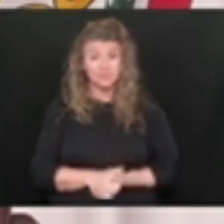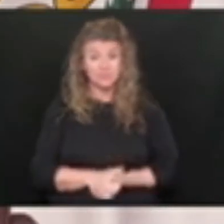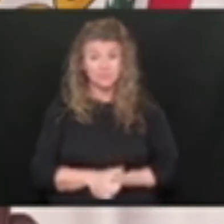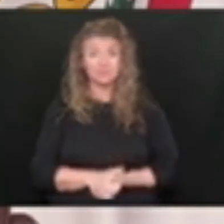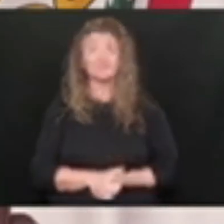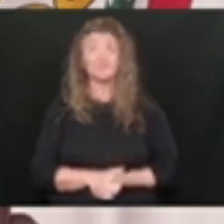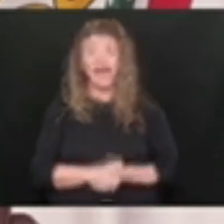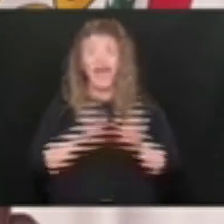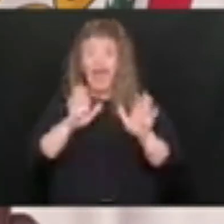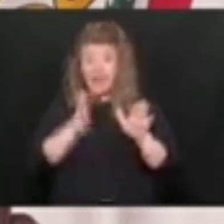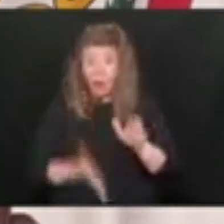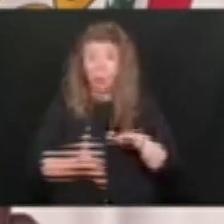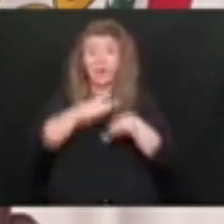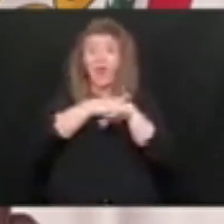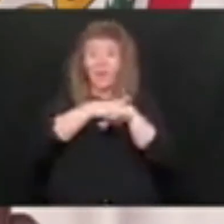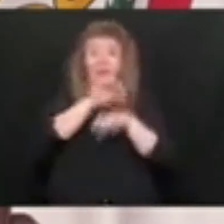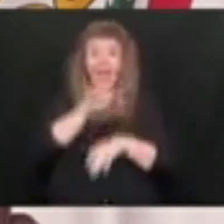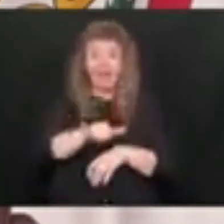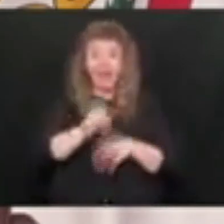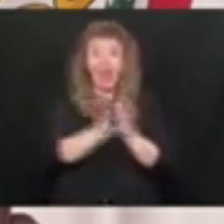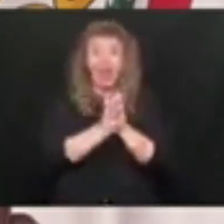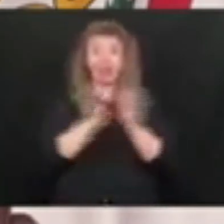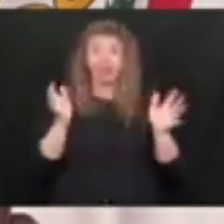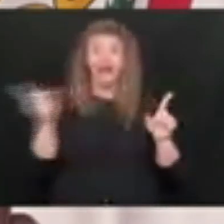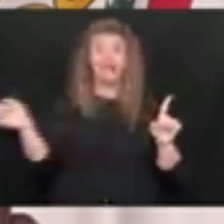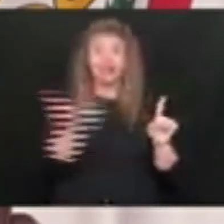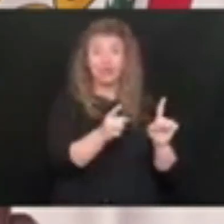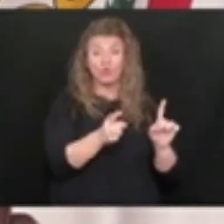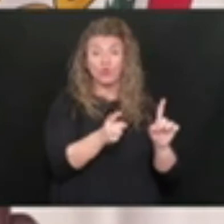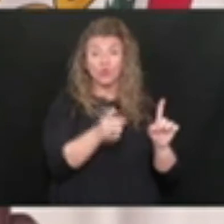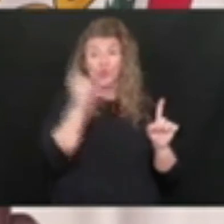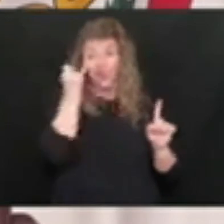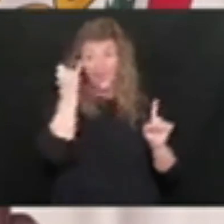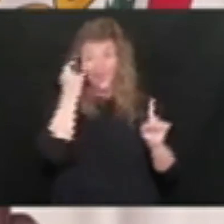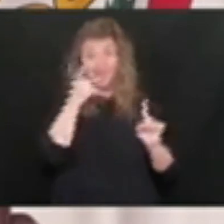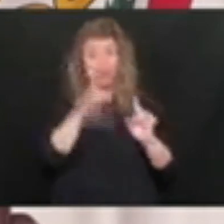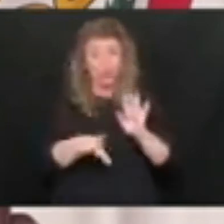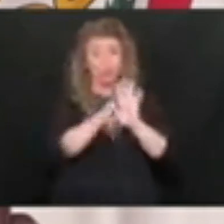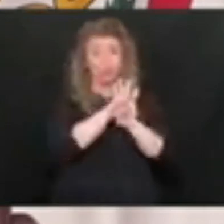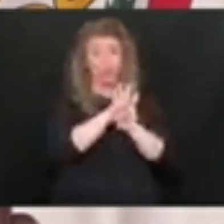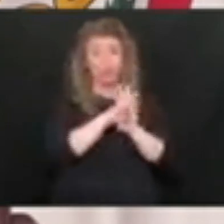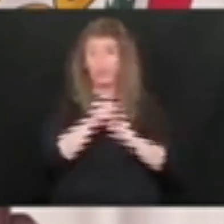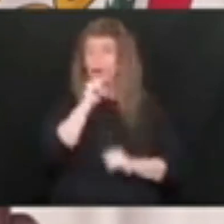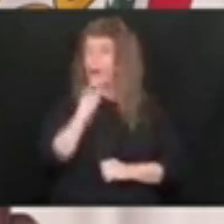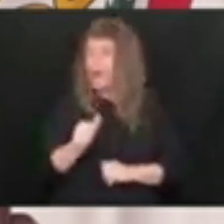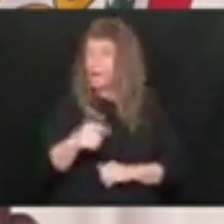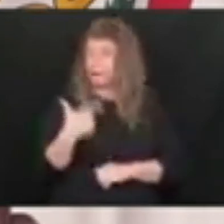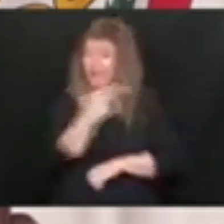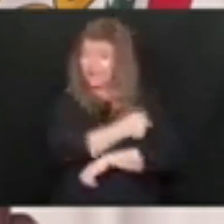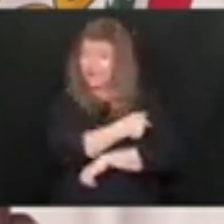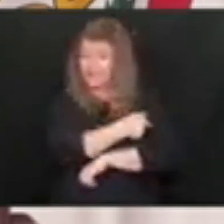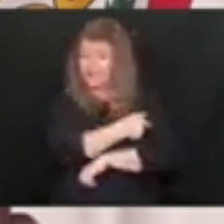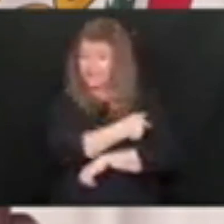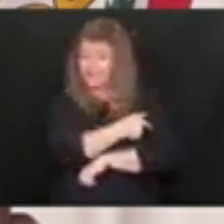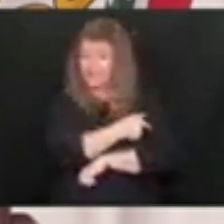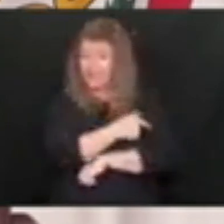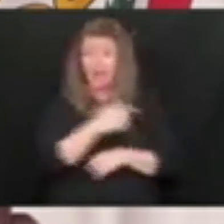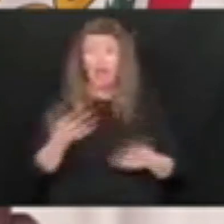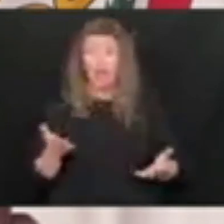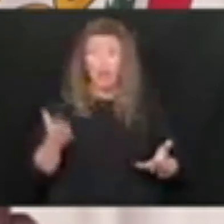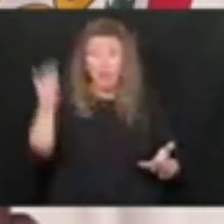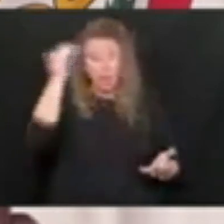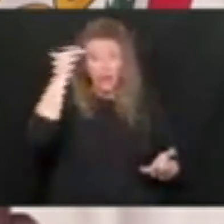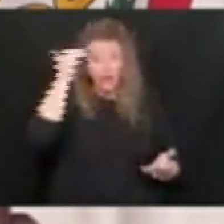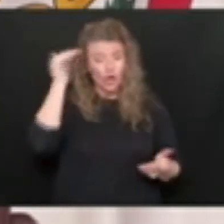on top of that, a bunch of you, if you choose not to take the vaccine, we absolutely know,